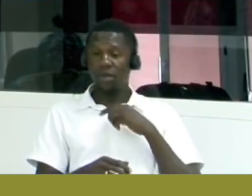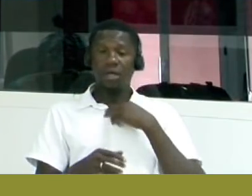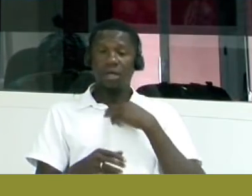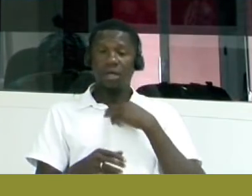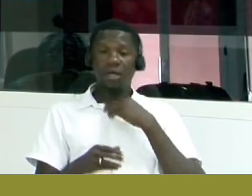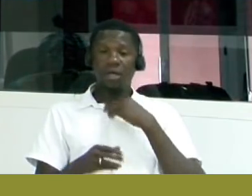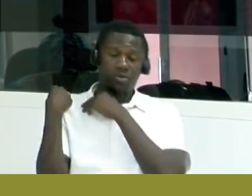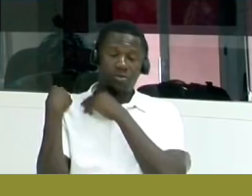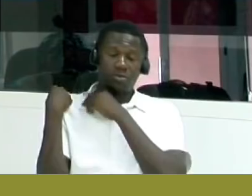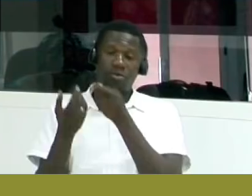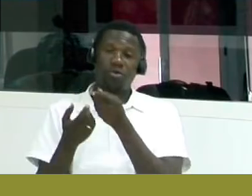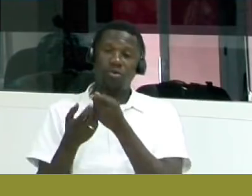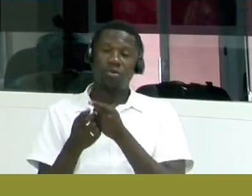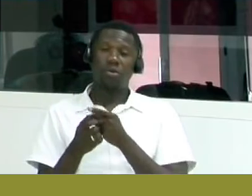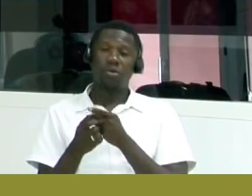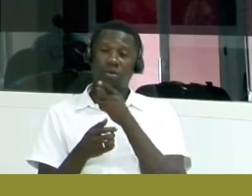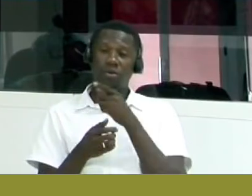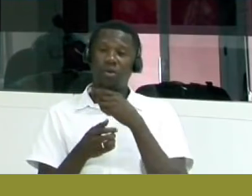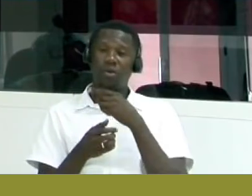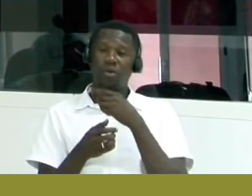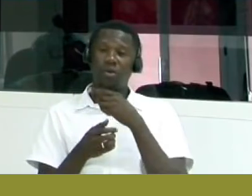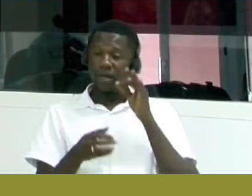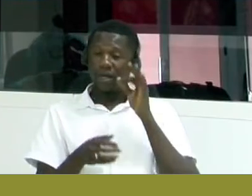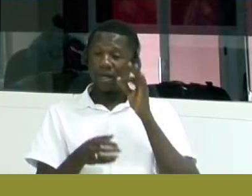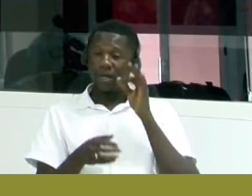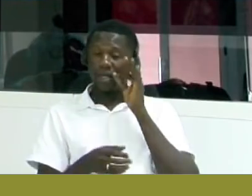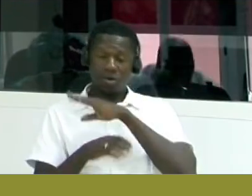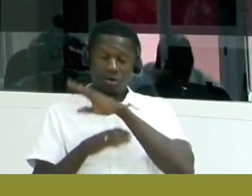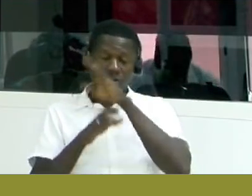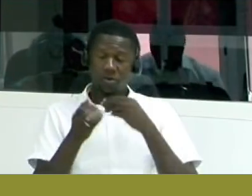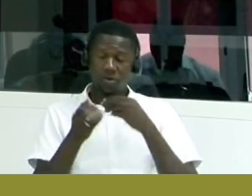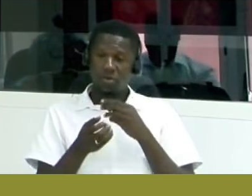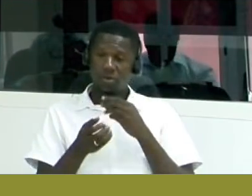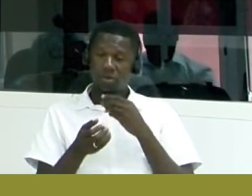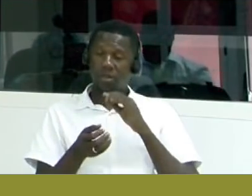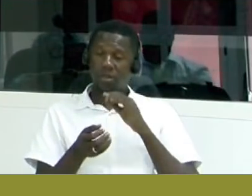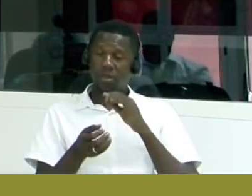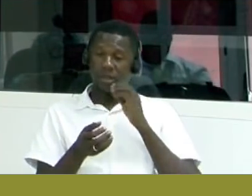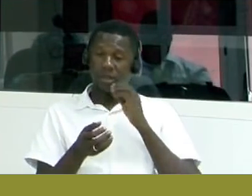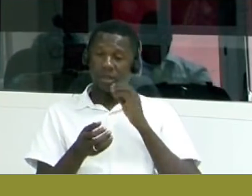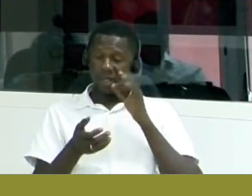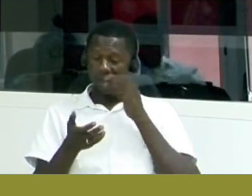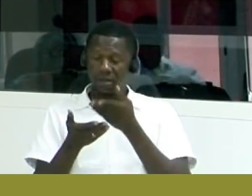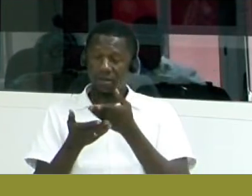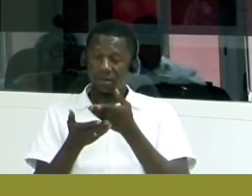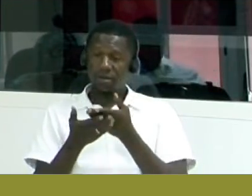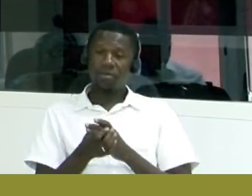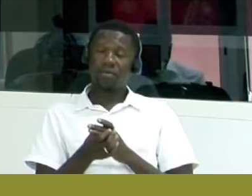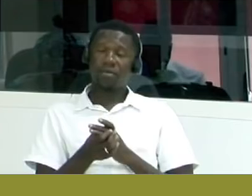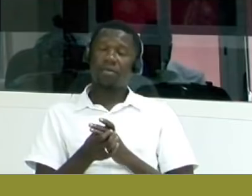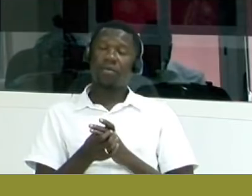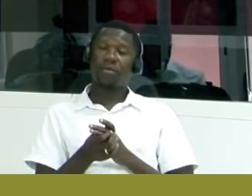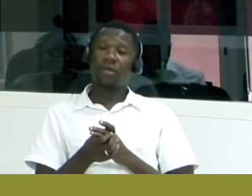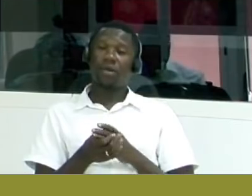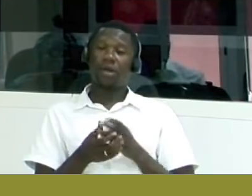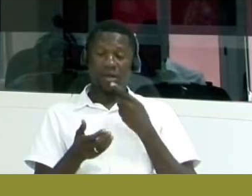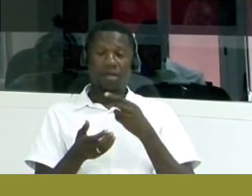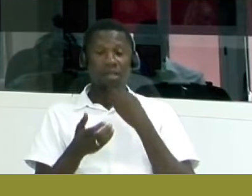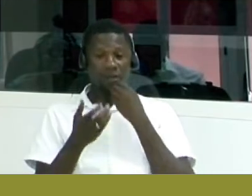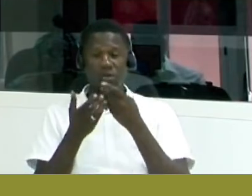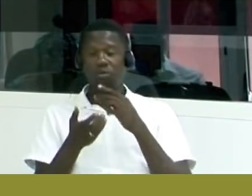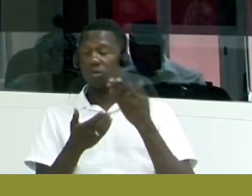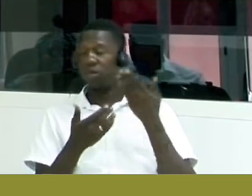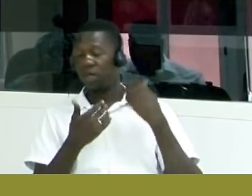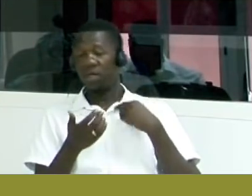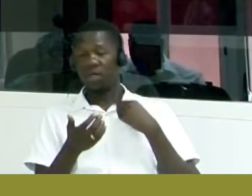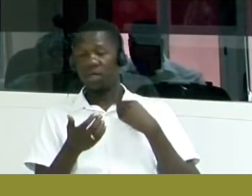you ever respond to any of those demands? I, as an individual, did not, because as I said to you much earlier, I am seeing these letters for the